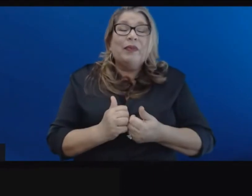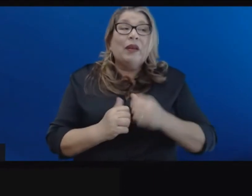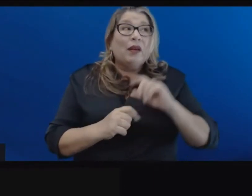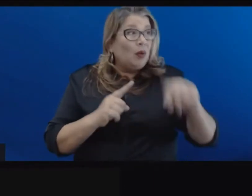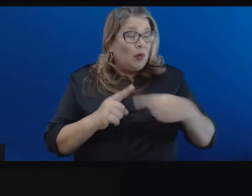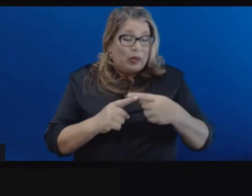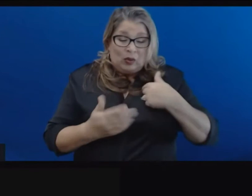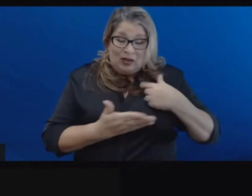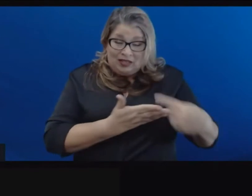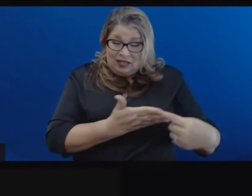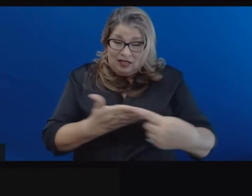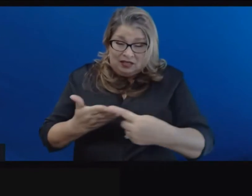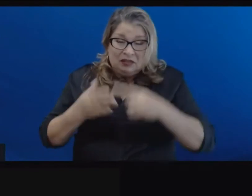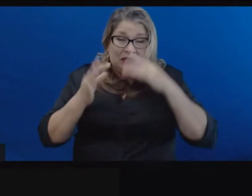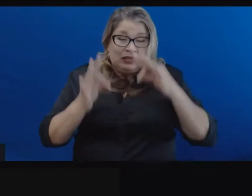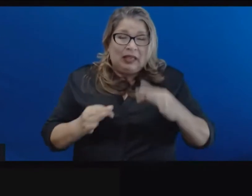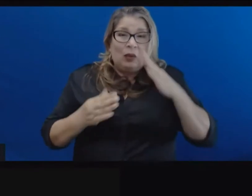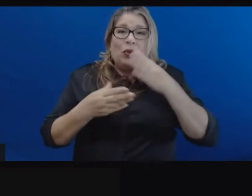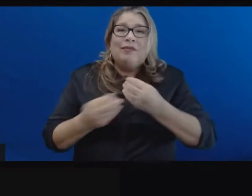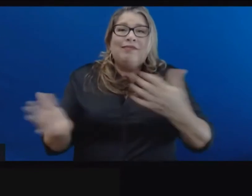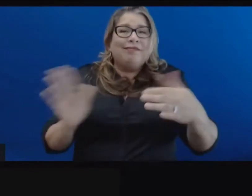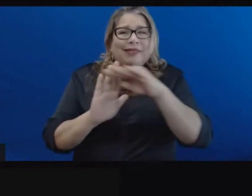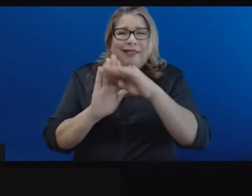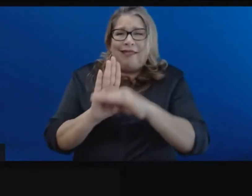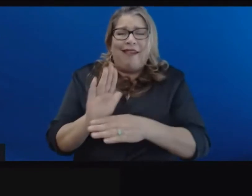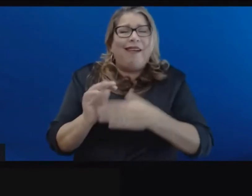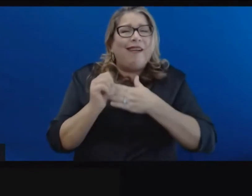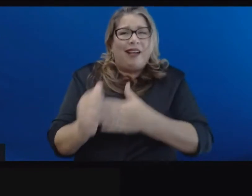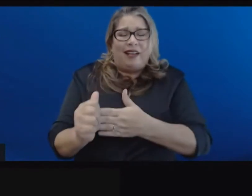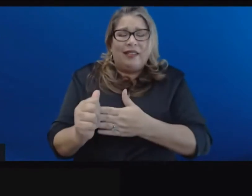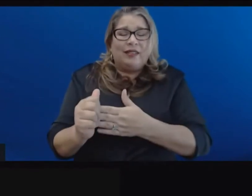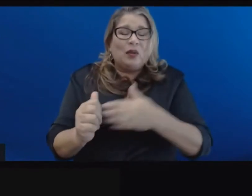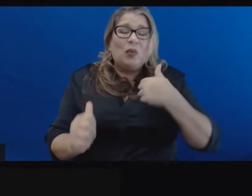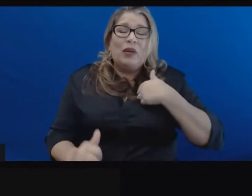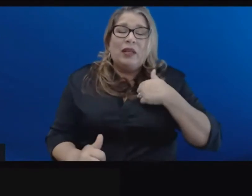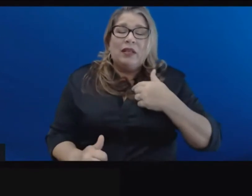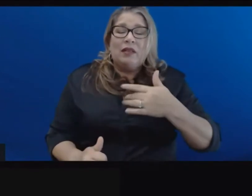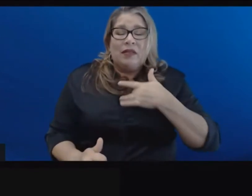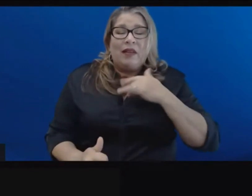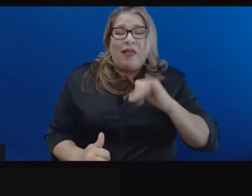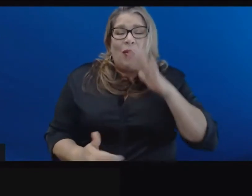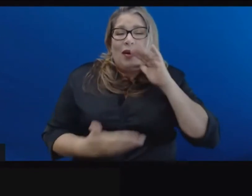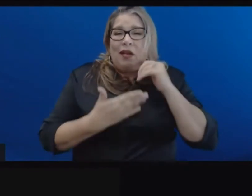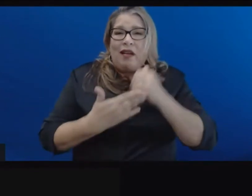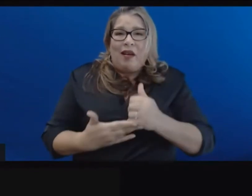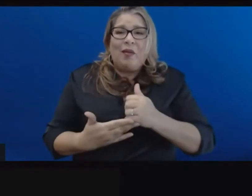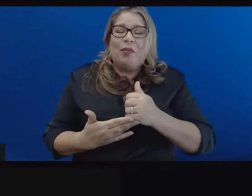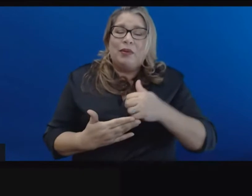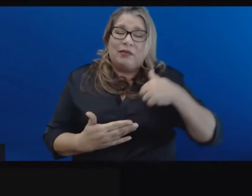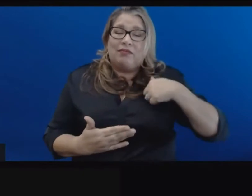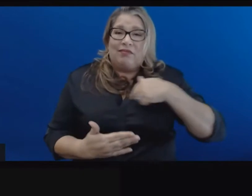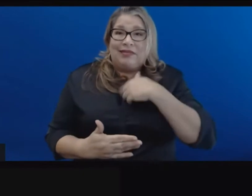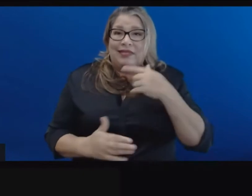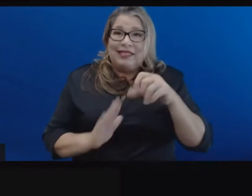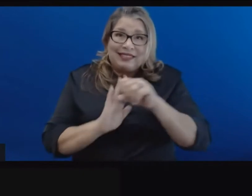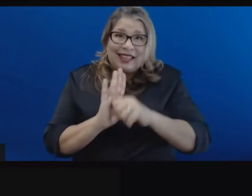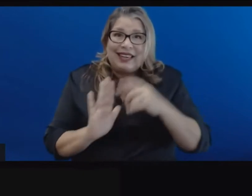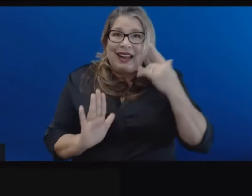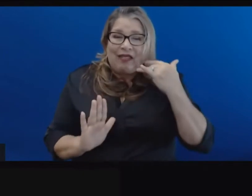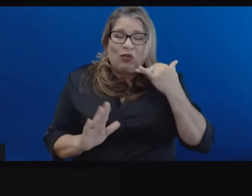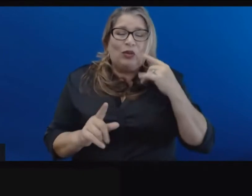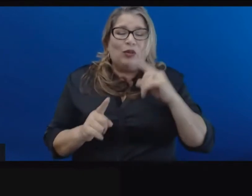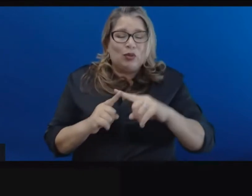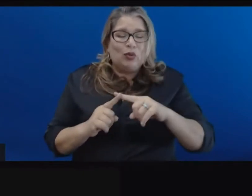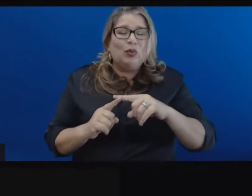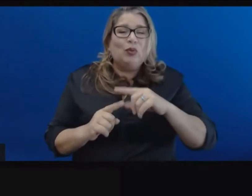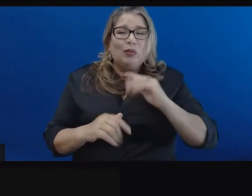and direction. And I believe it's going to help California a great deal to keep moving through as we have started over the last 10 days, given